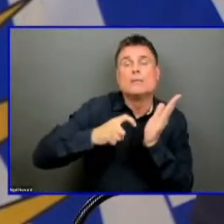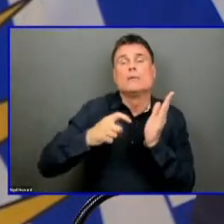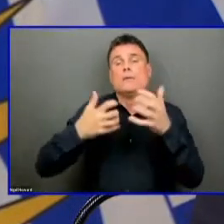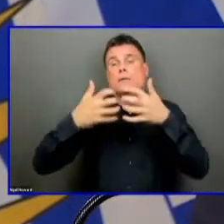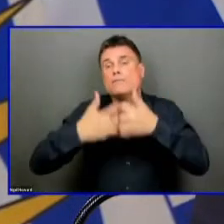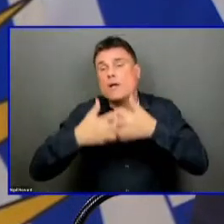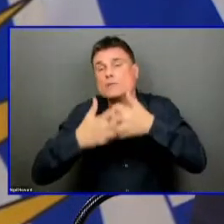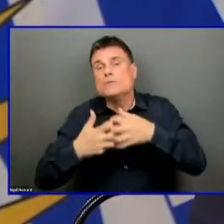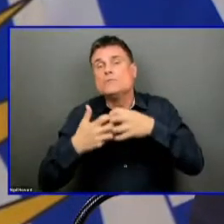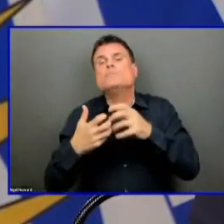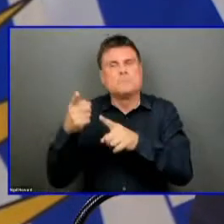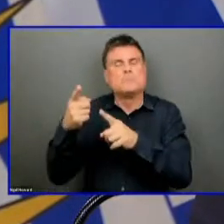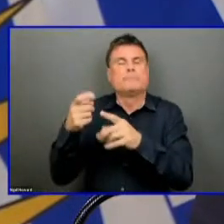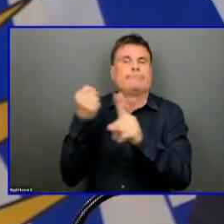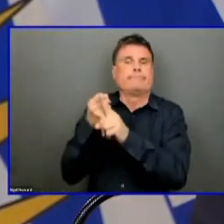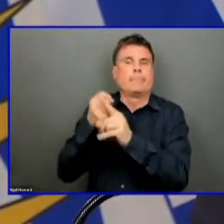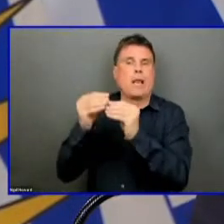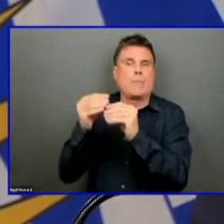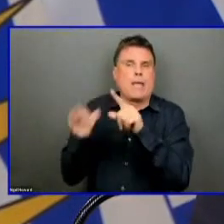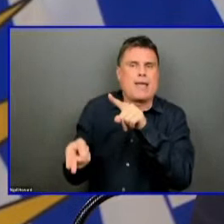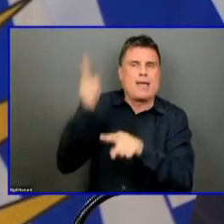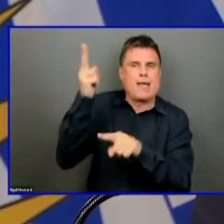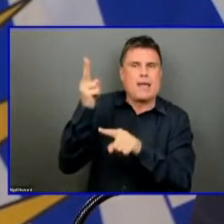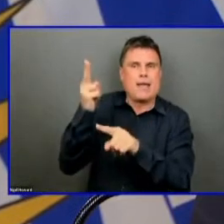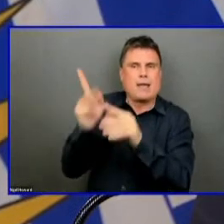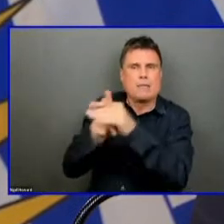Moira, are you on mute?